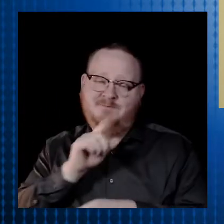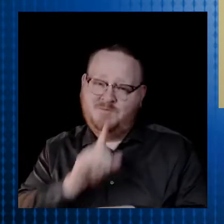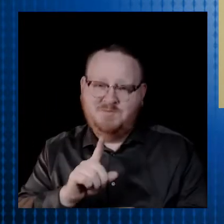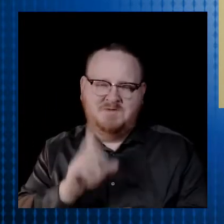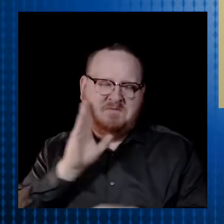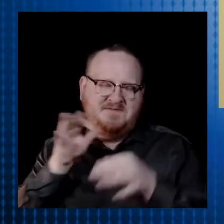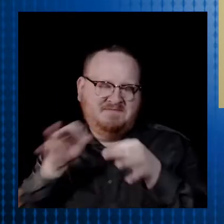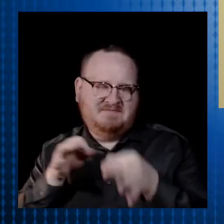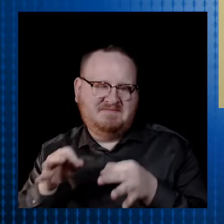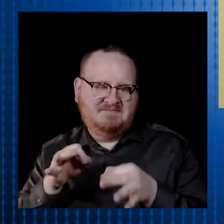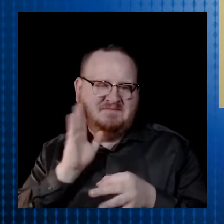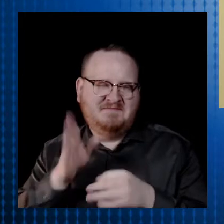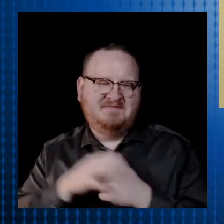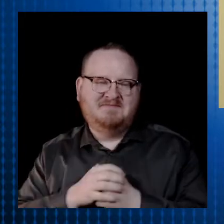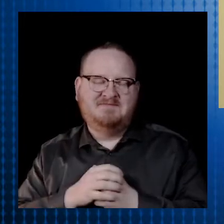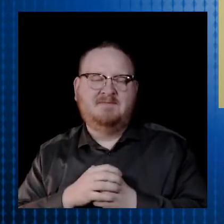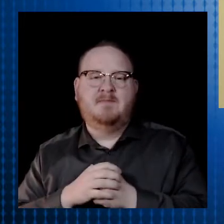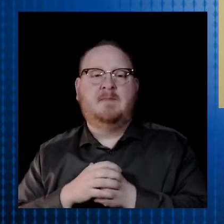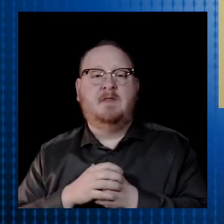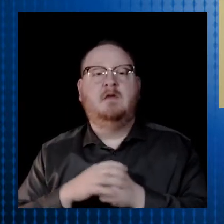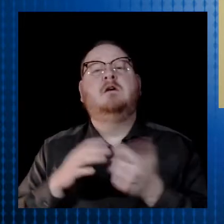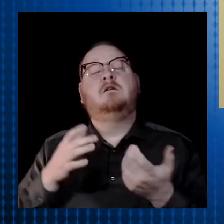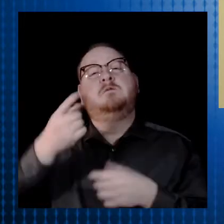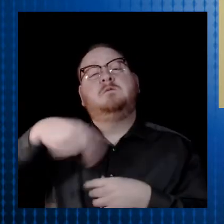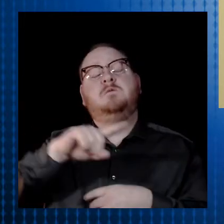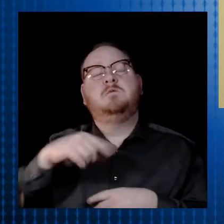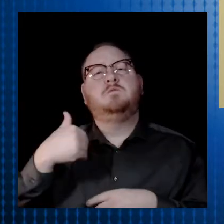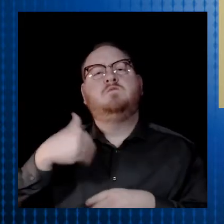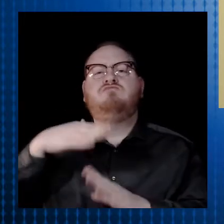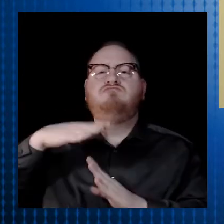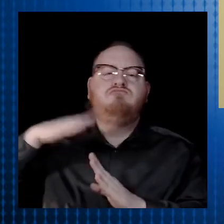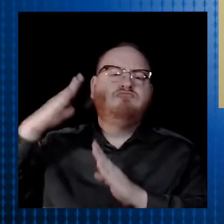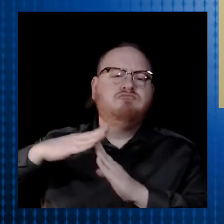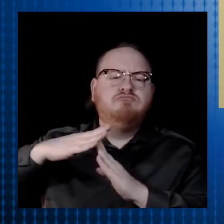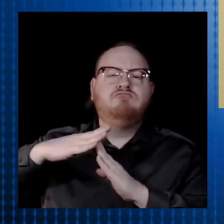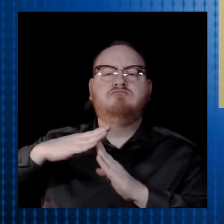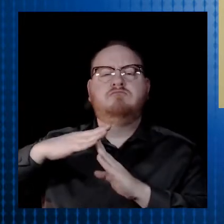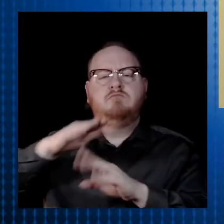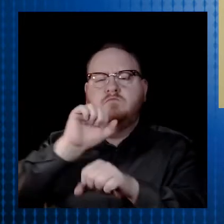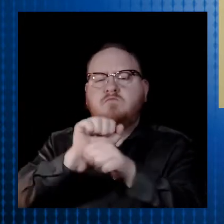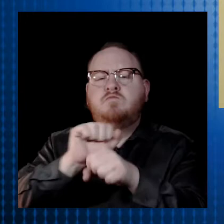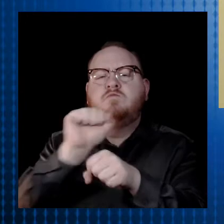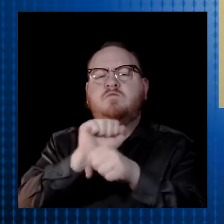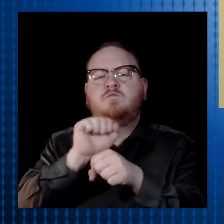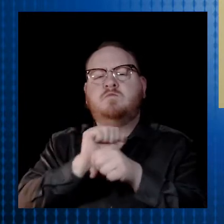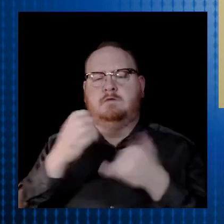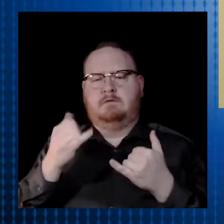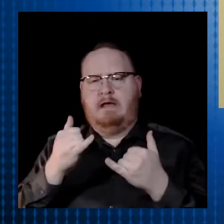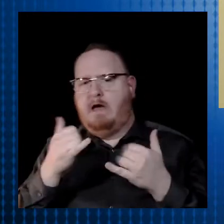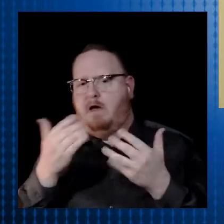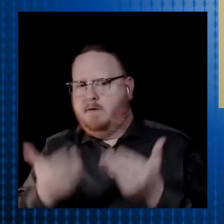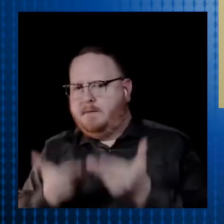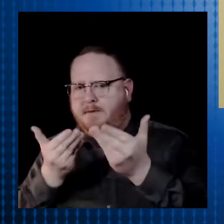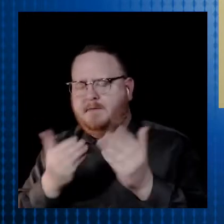You know, you guys have done such an amazing job this year, and reading the nominations really, truly